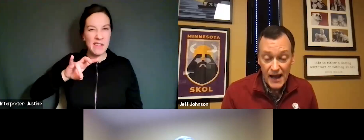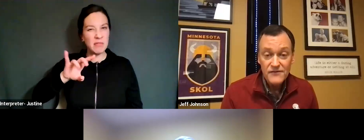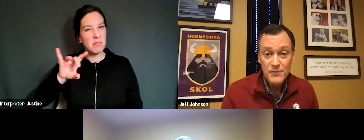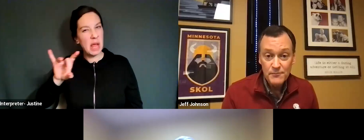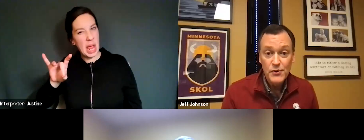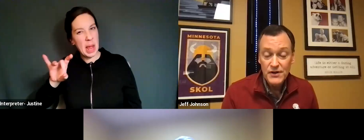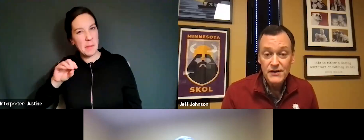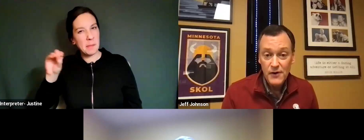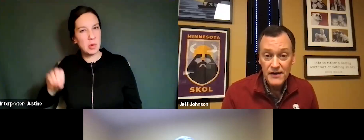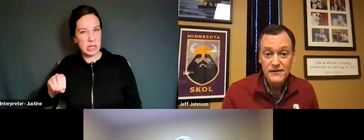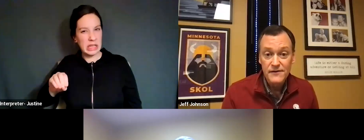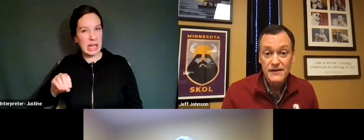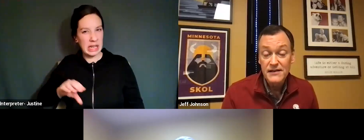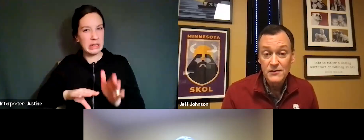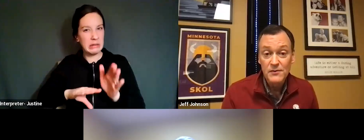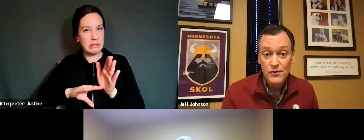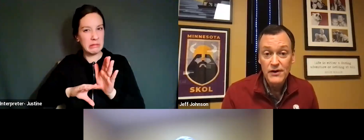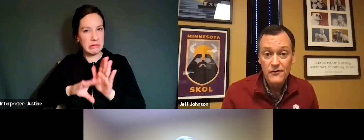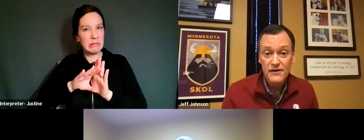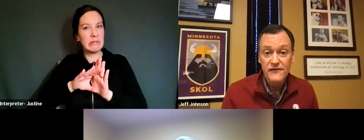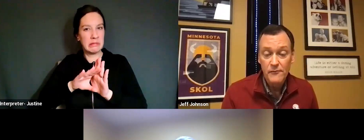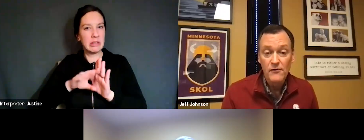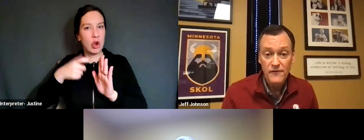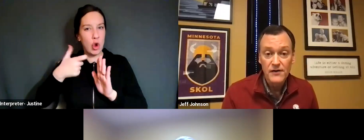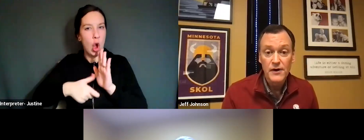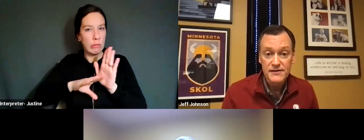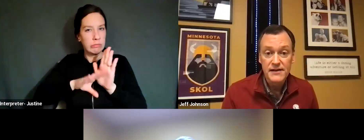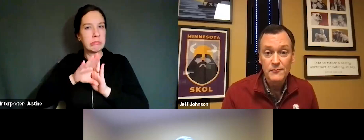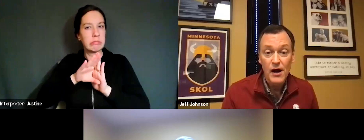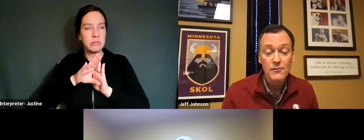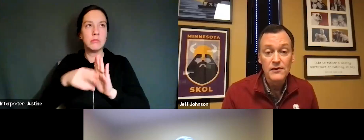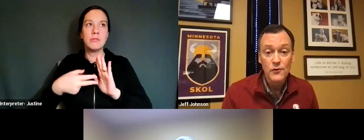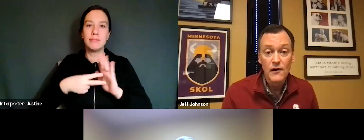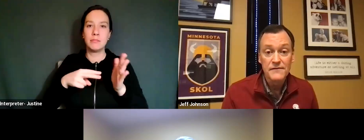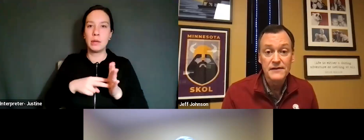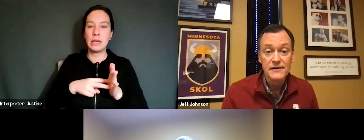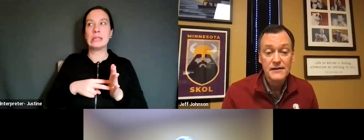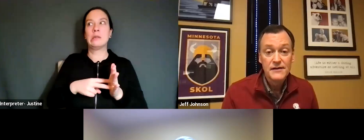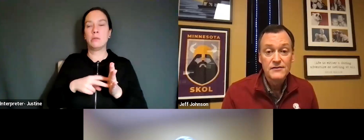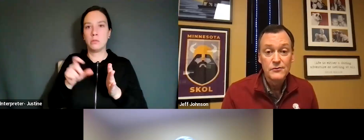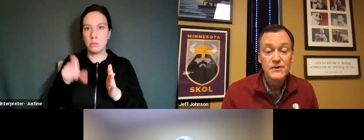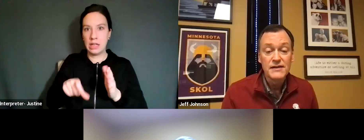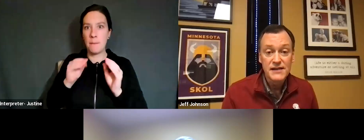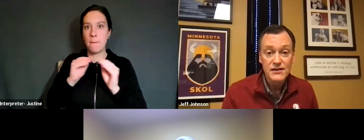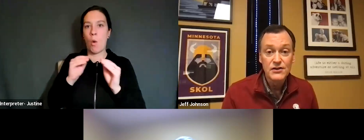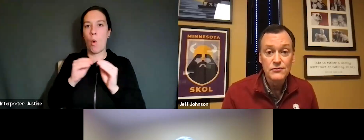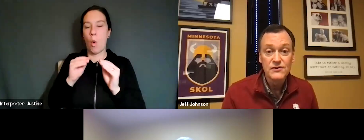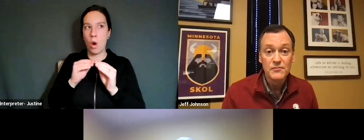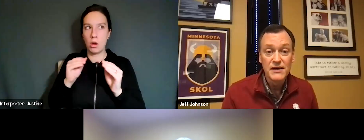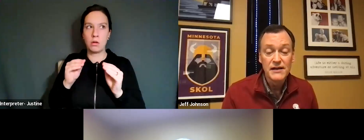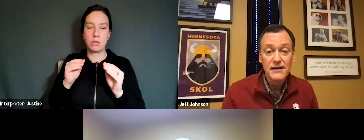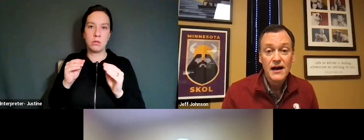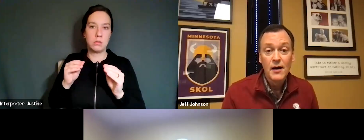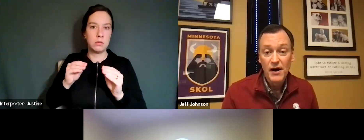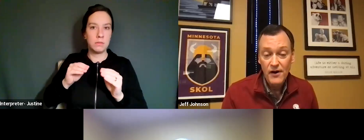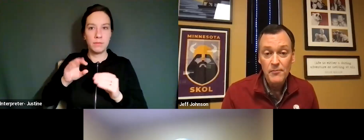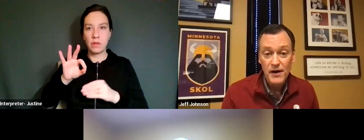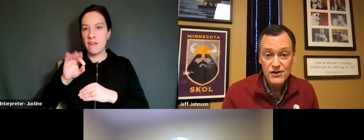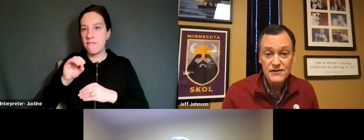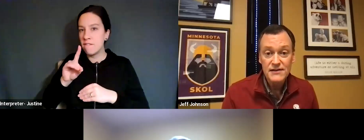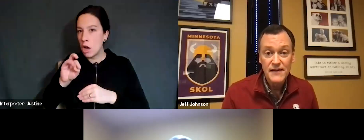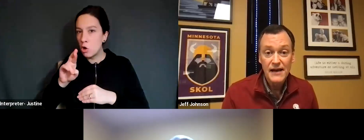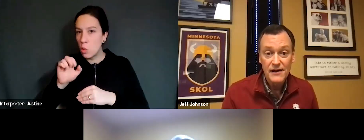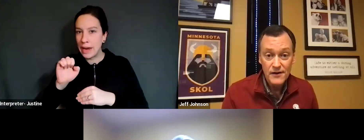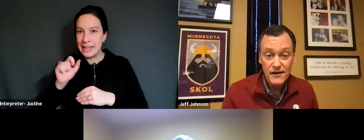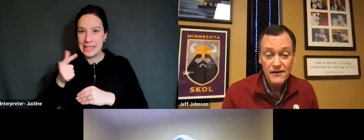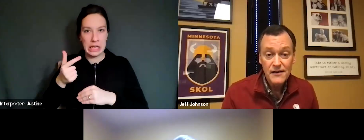we're going to have to be pretty aggressive or continue to be pretty aggressive about fundraising, and probably we'll have to continue to be above our